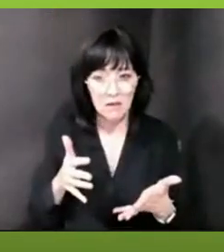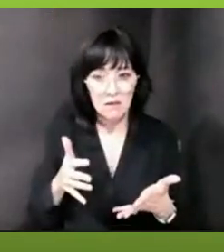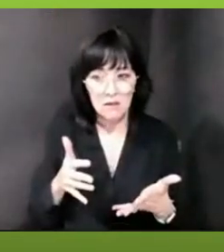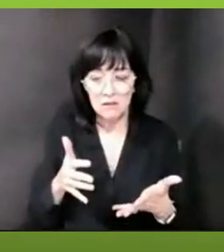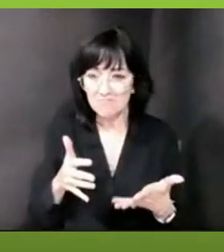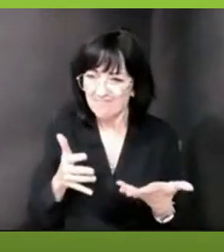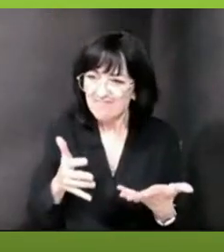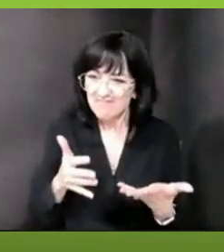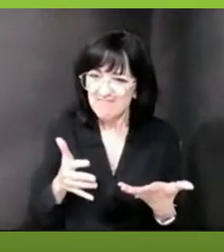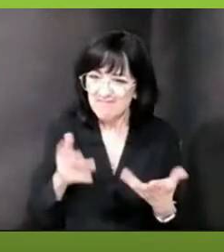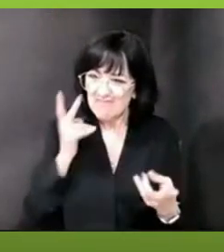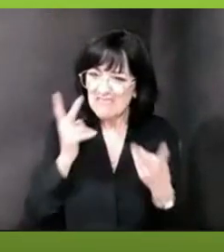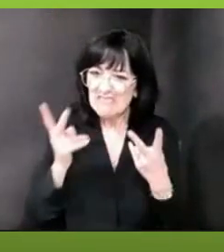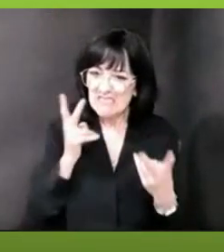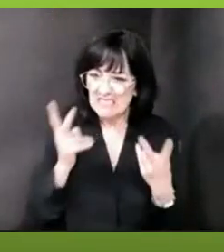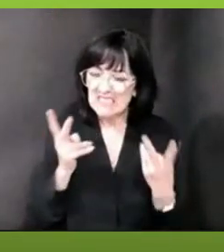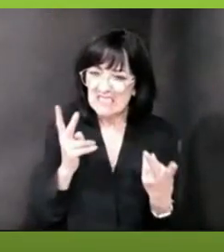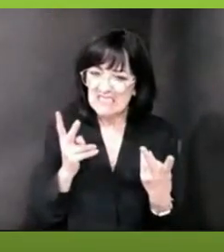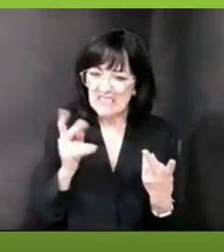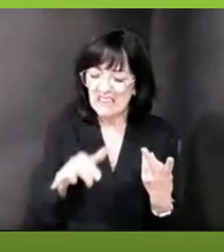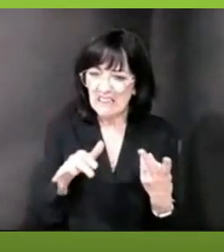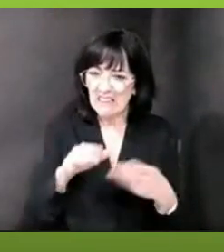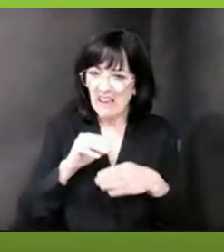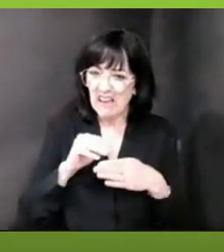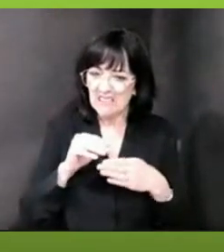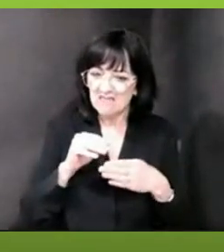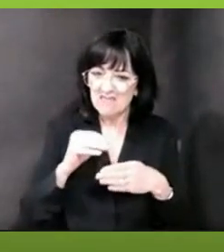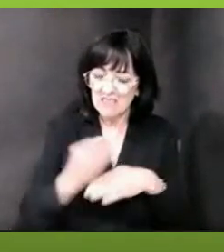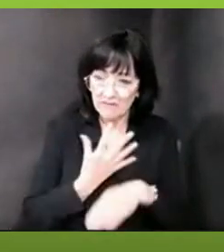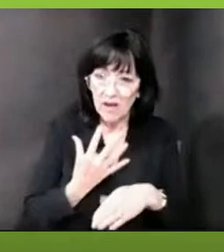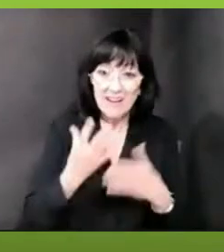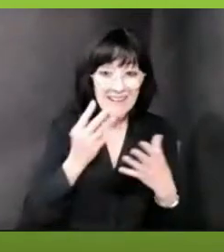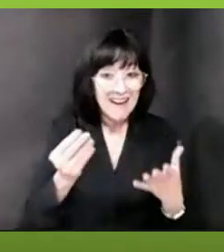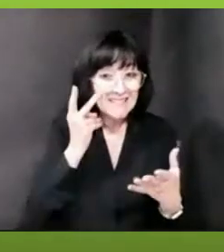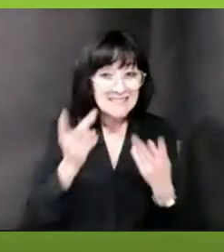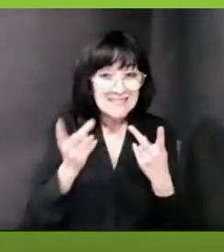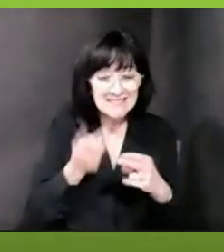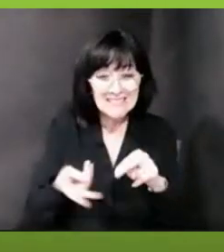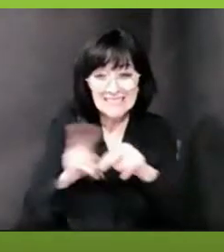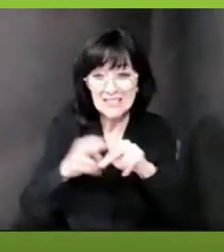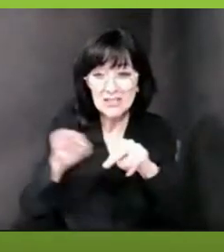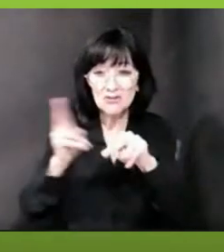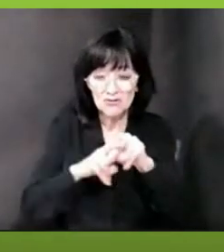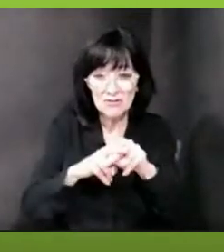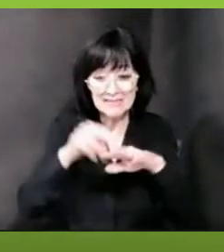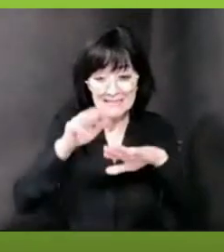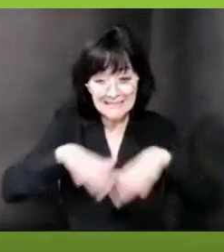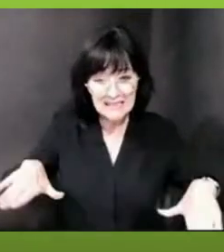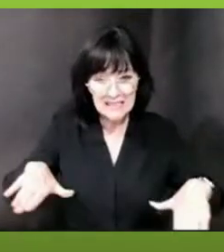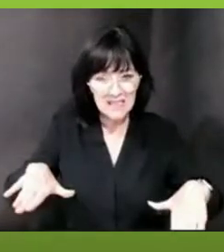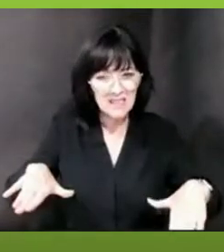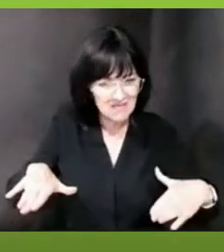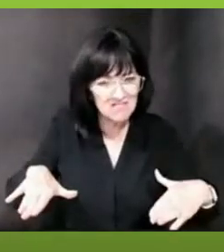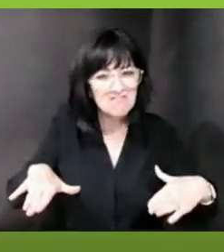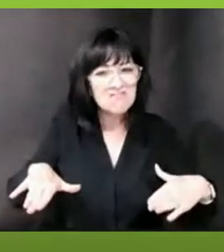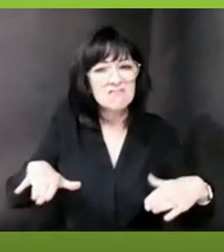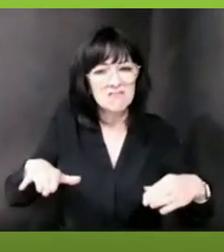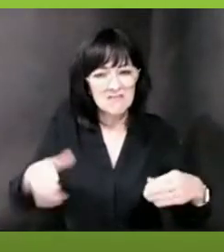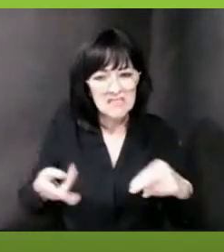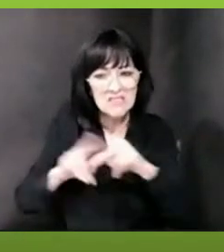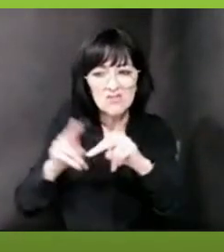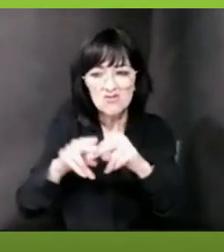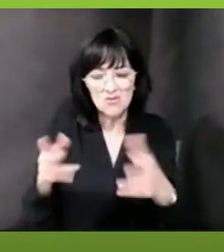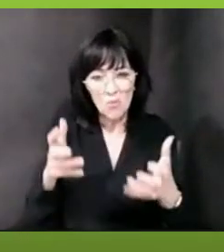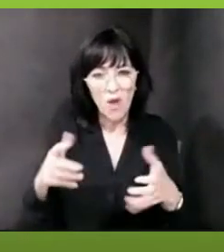community. And we're also seeing kids that are thinking about suicide. And that's, of course, for me in a